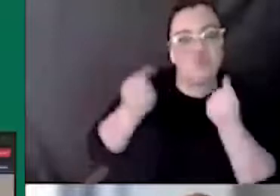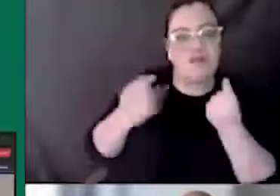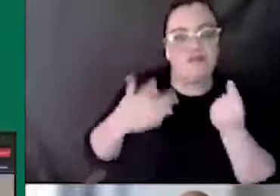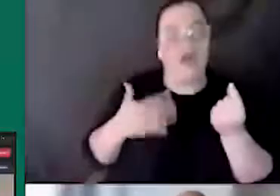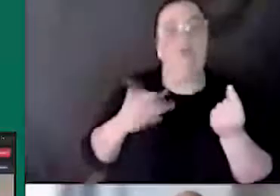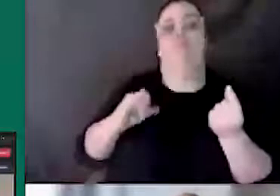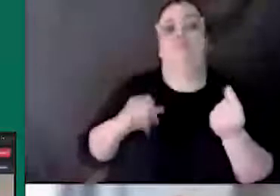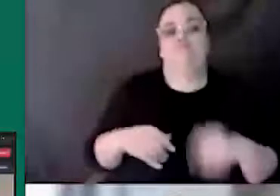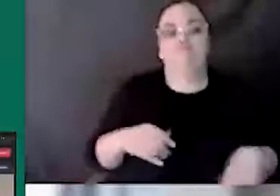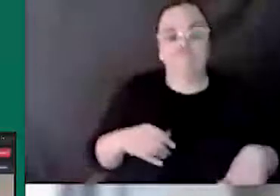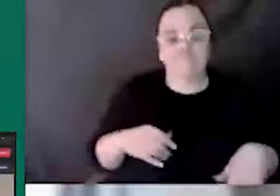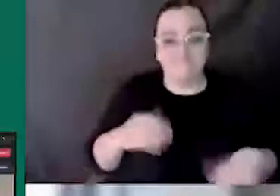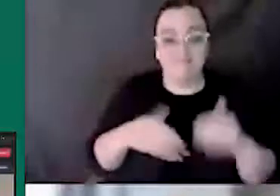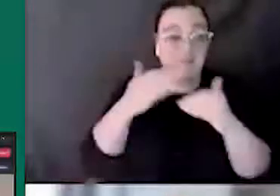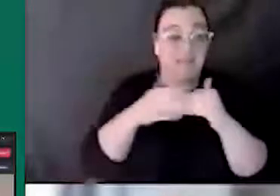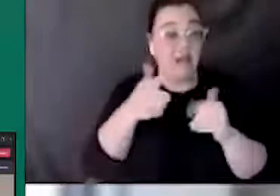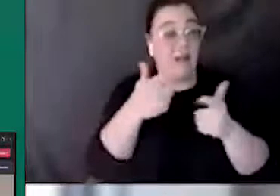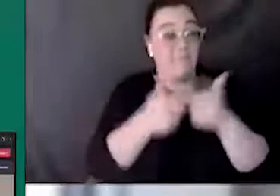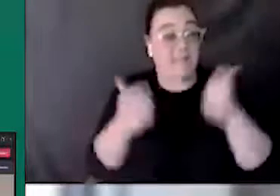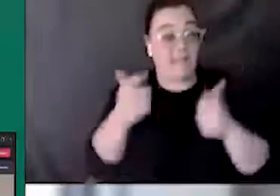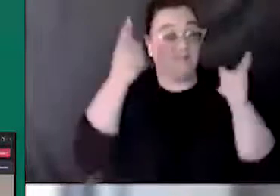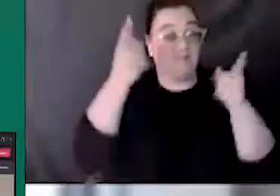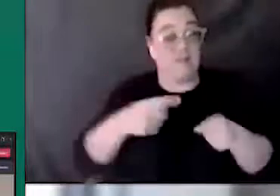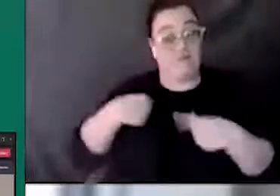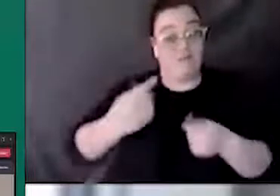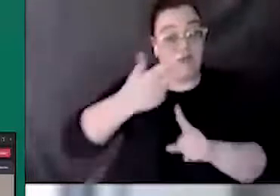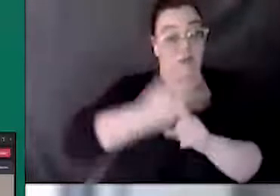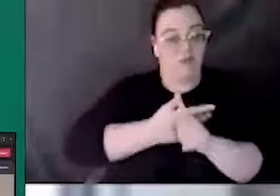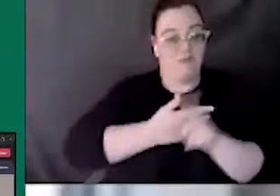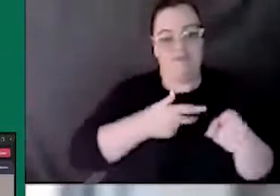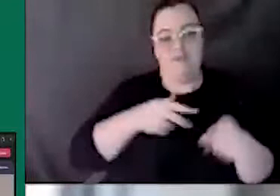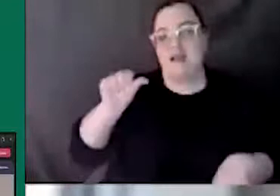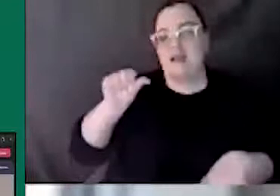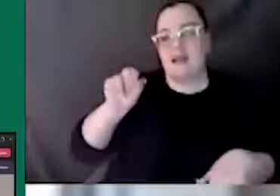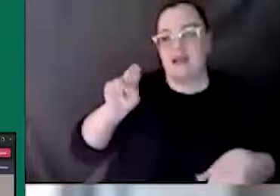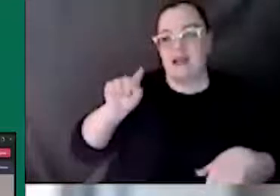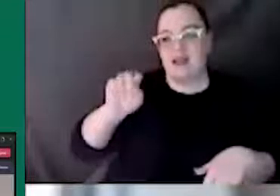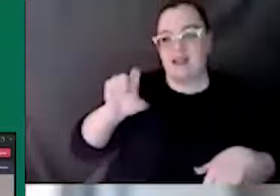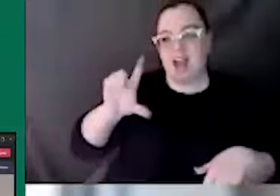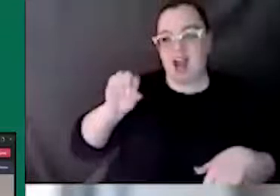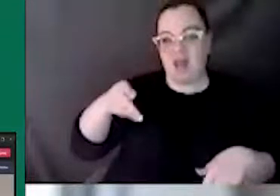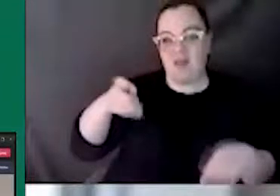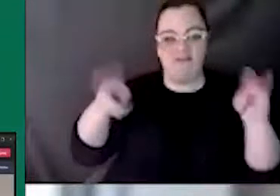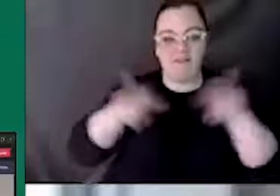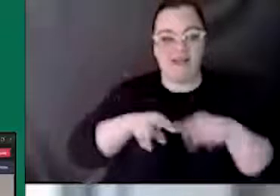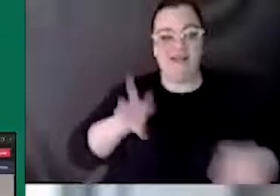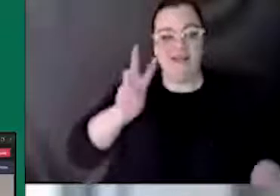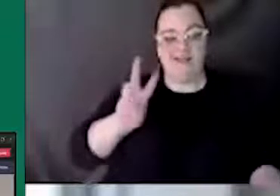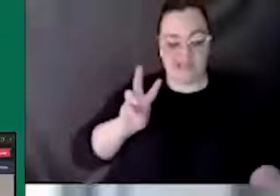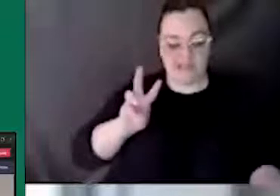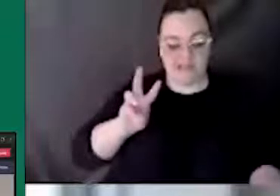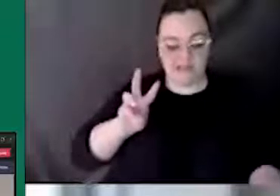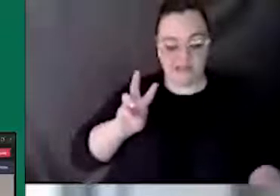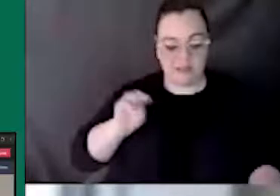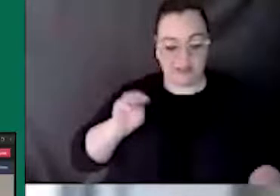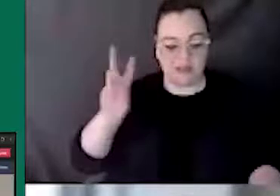We'll jump now to the biggest one in this period in the region, and that was a magnitude 6 earthquake on July 8th. This